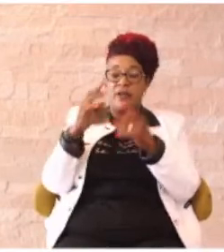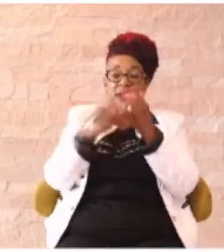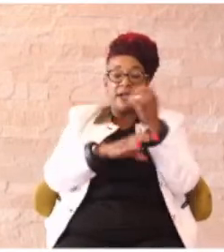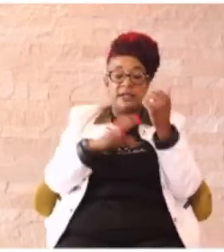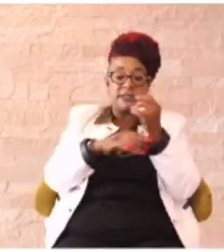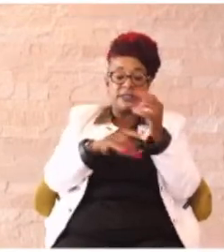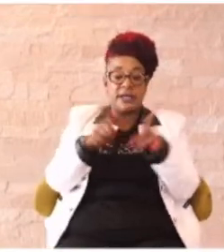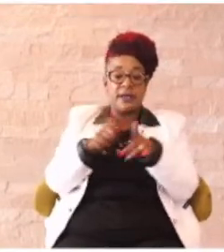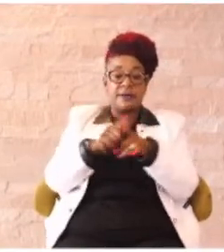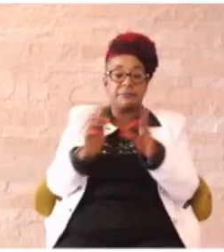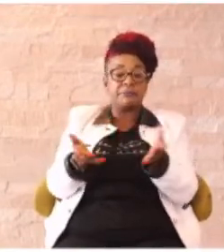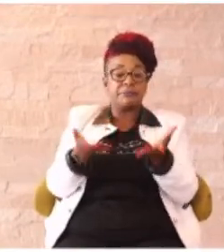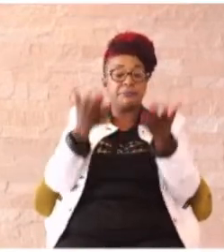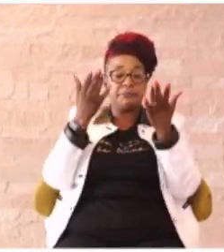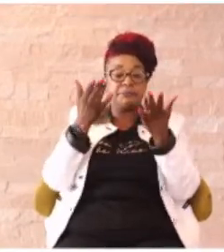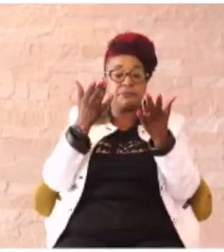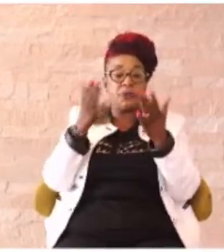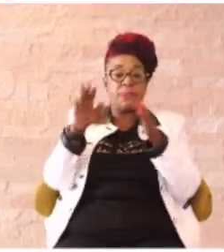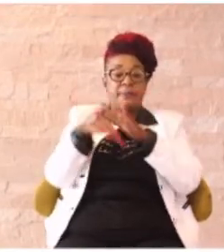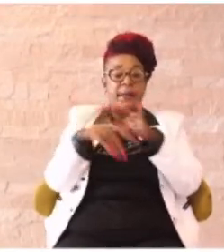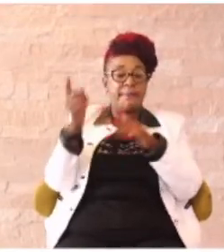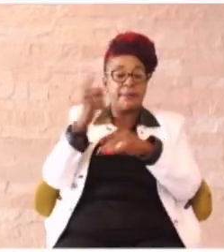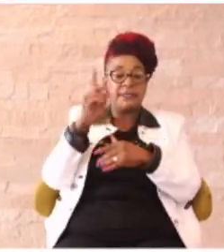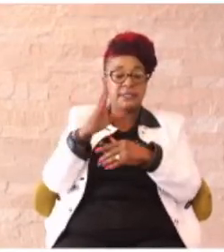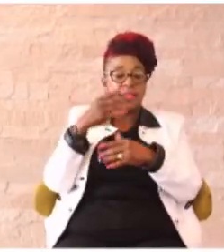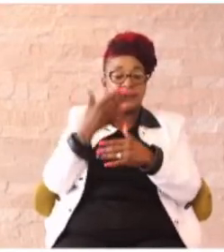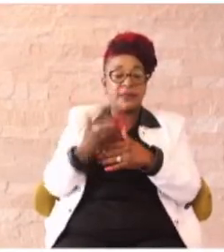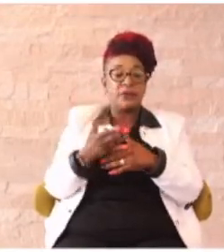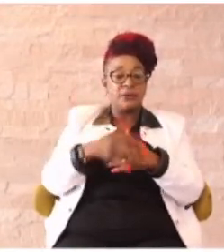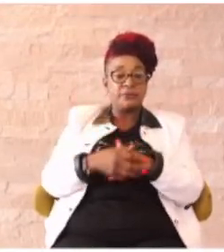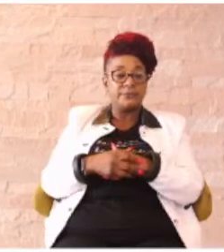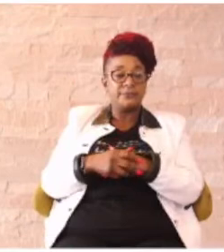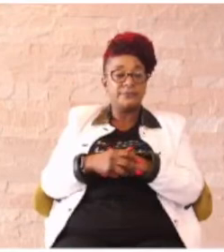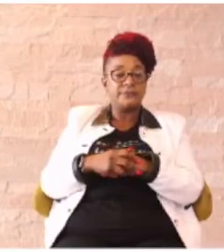power rests on the prime minister of the country. Thank you.